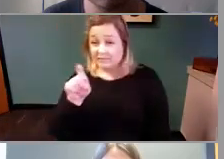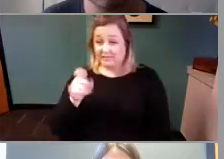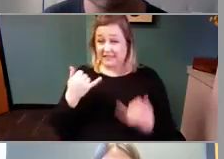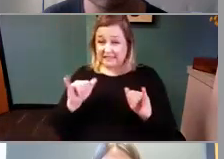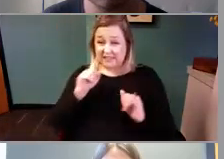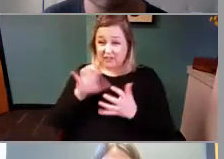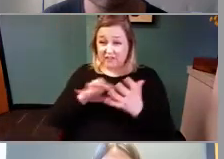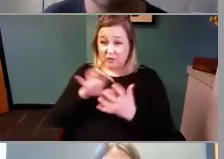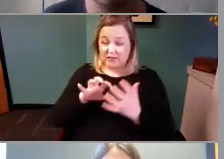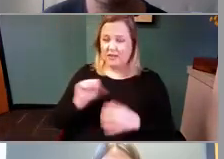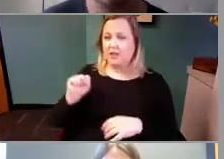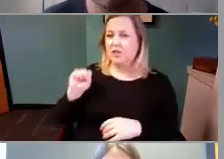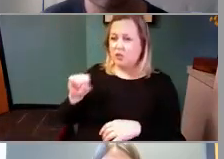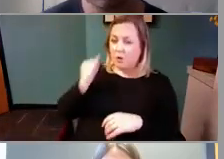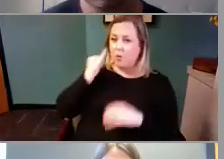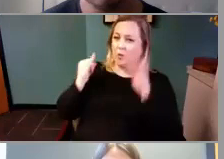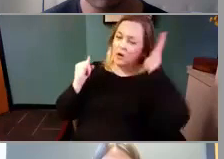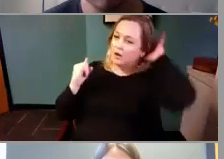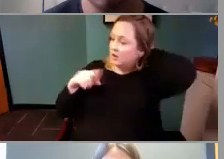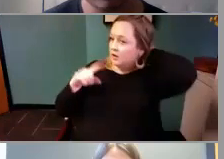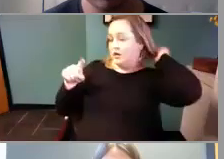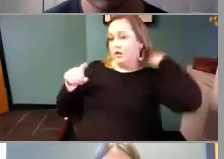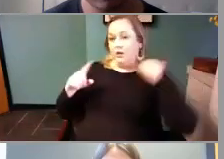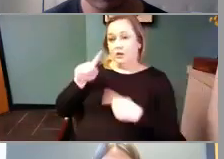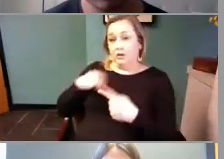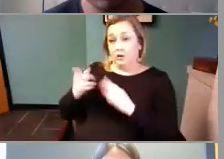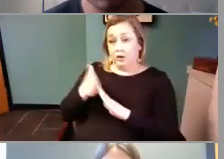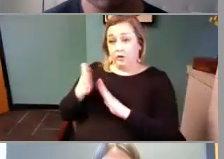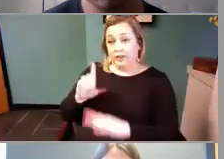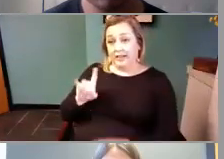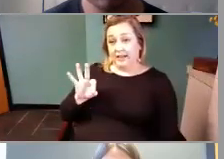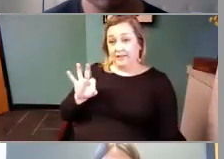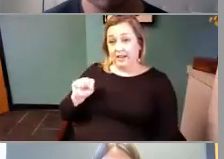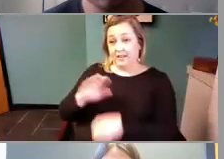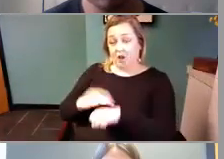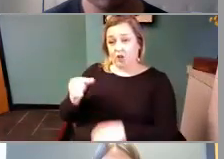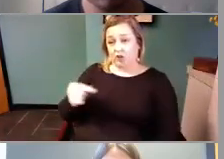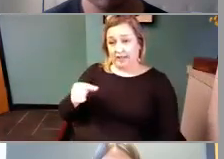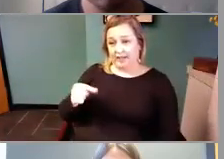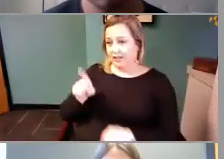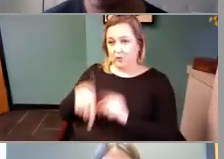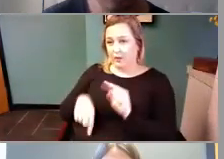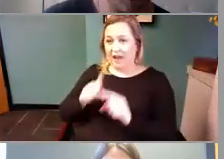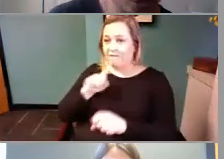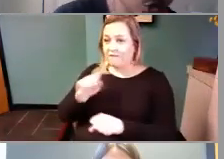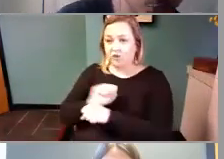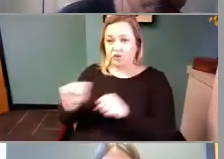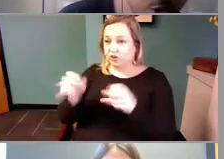So when you run DFS on G, you would not be able to definitively determine if there's